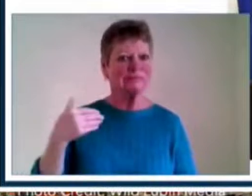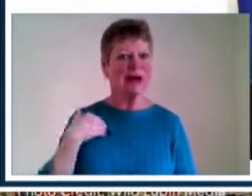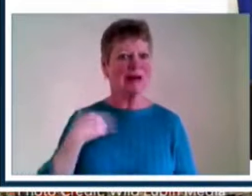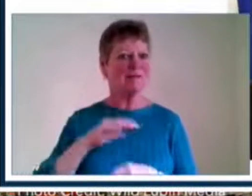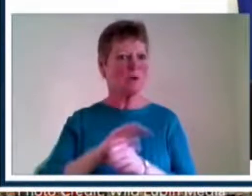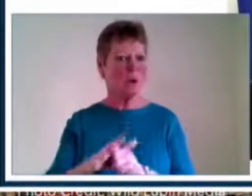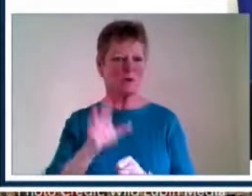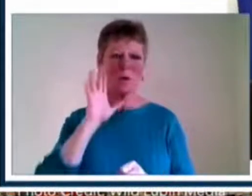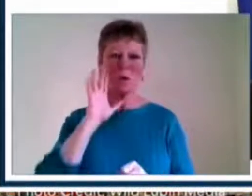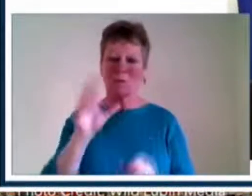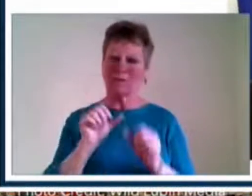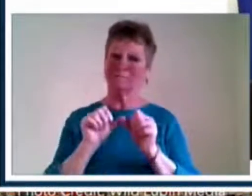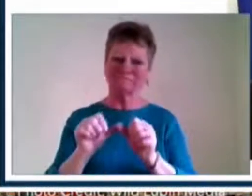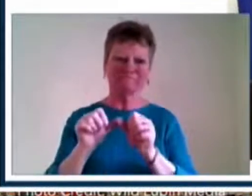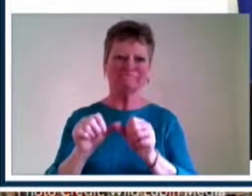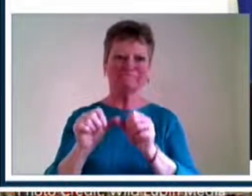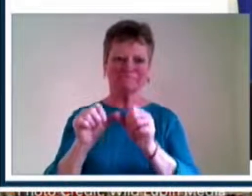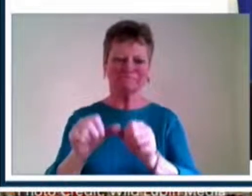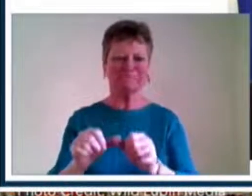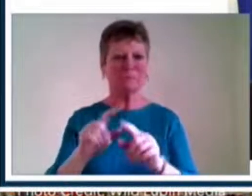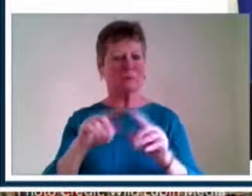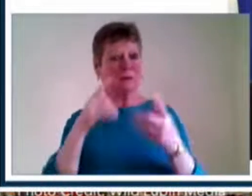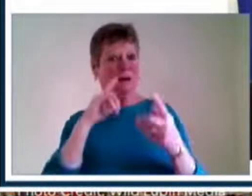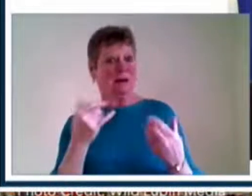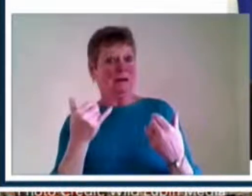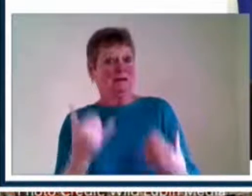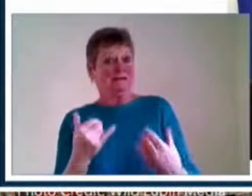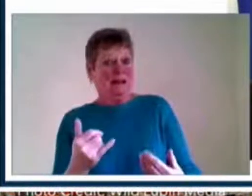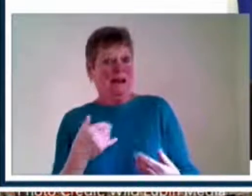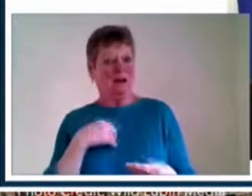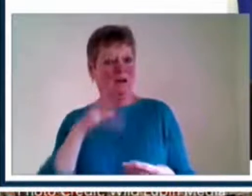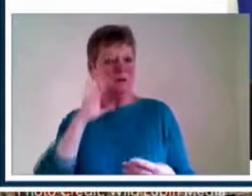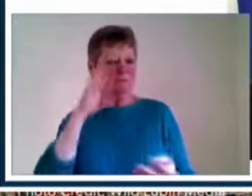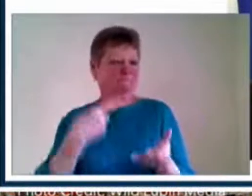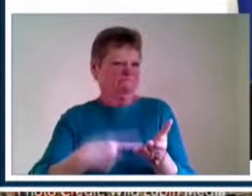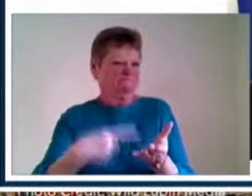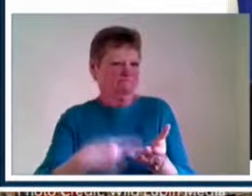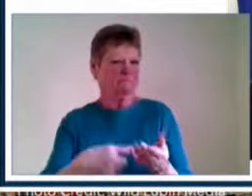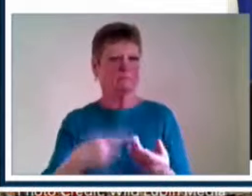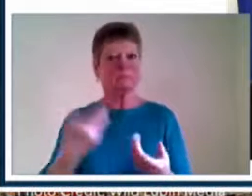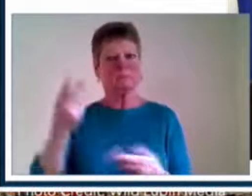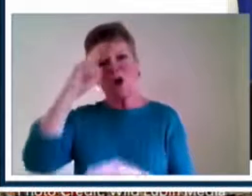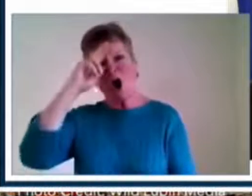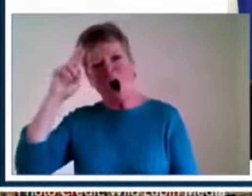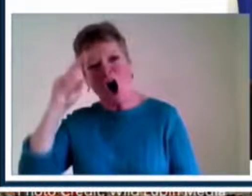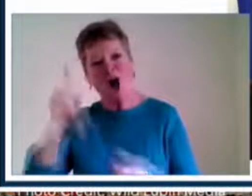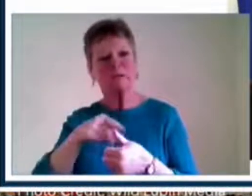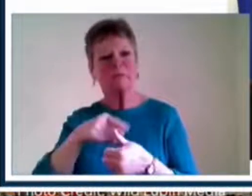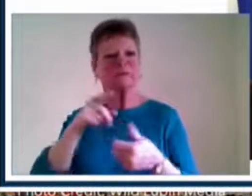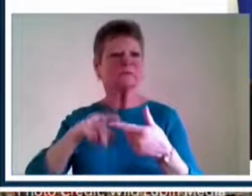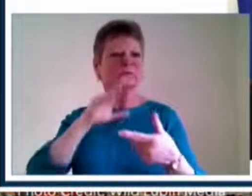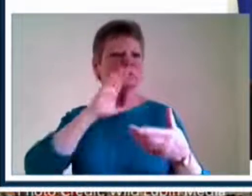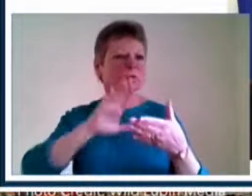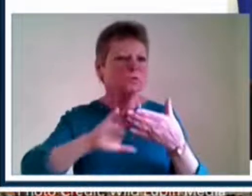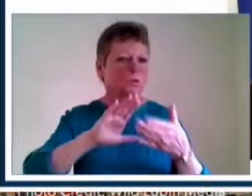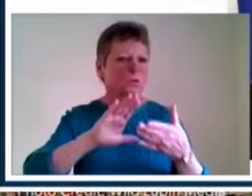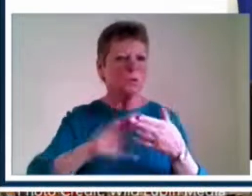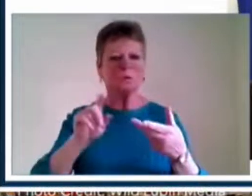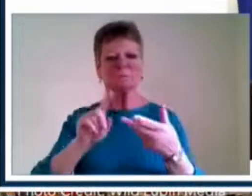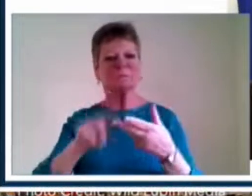let's talk about where we are today. So I'll touch on hospitalizations, schools, boosters, and